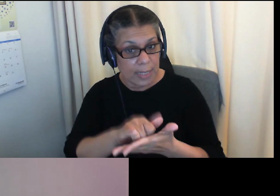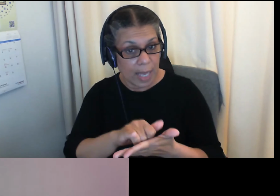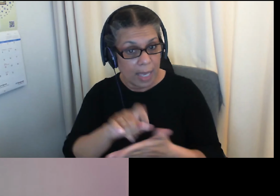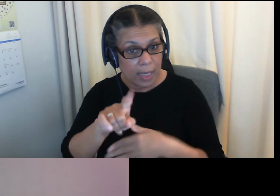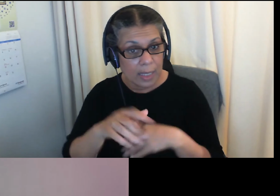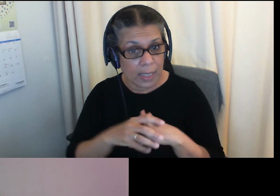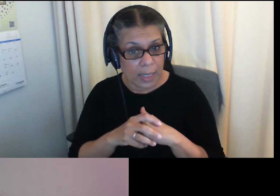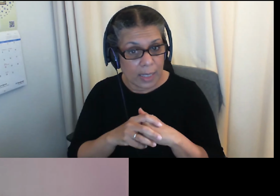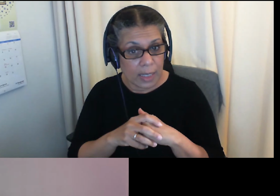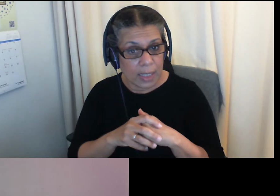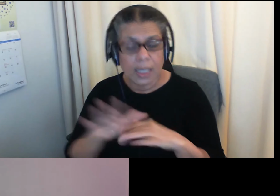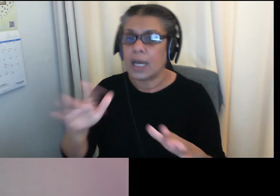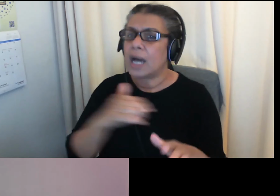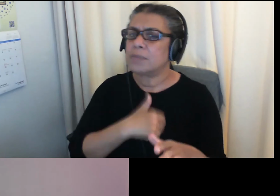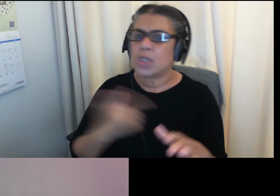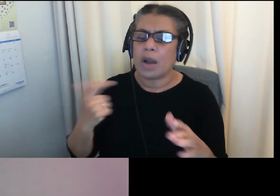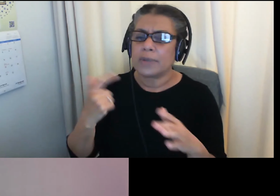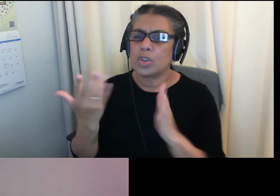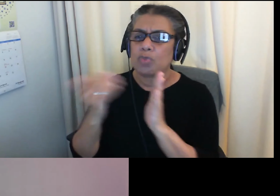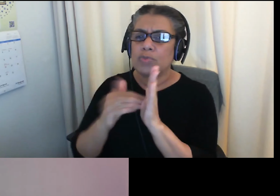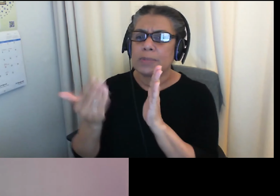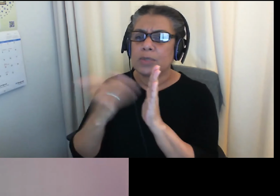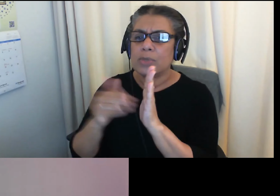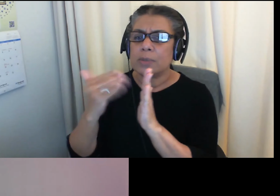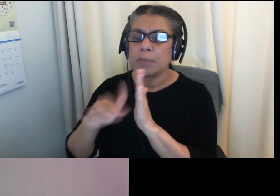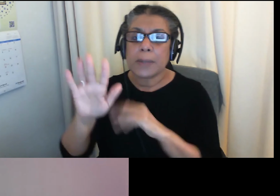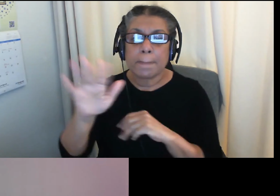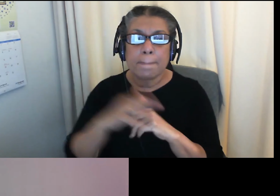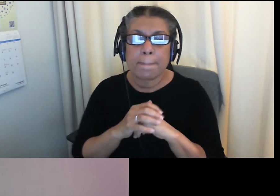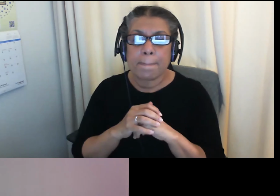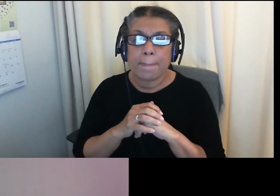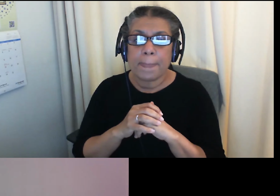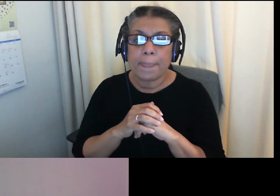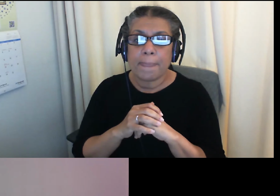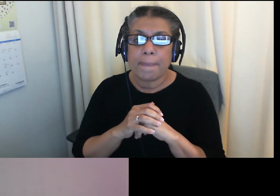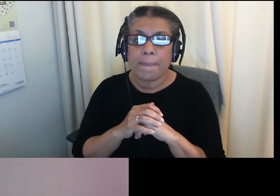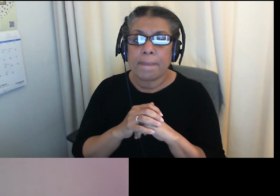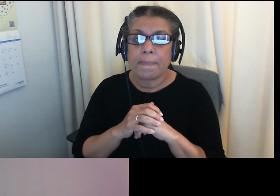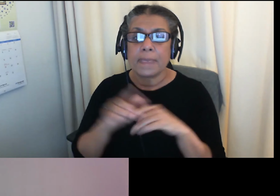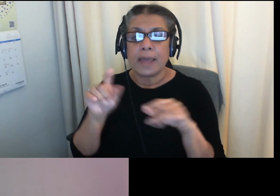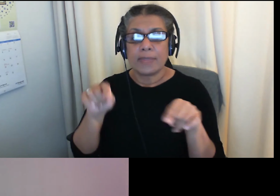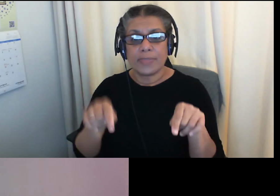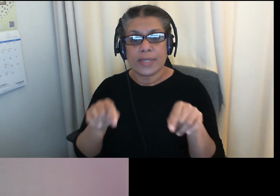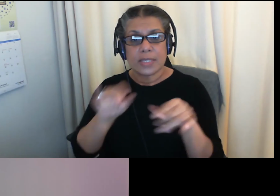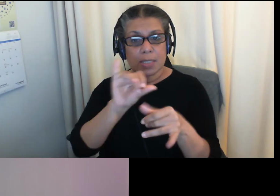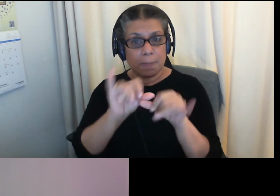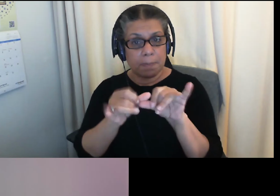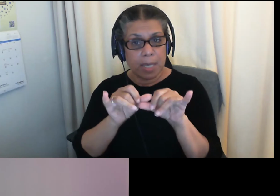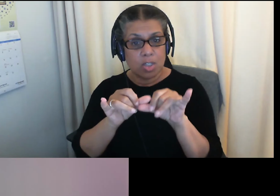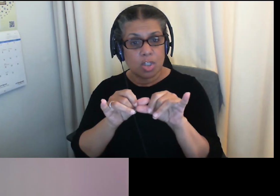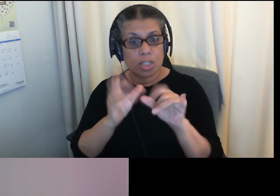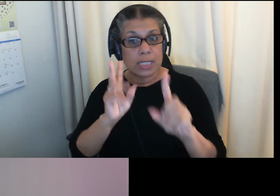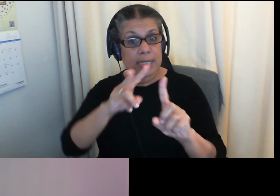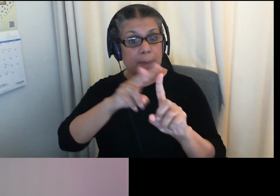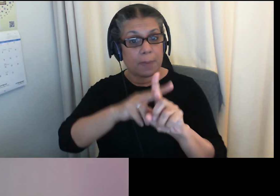suspect? I didn't capture the question, Bettina. Is this measure good for young adults?